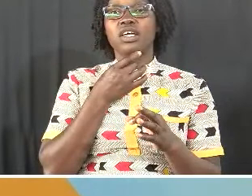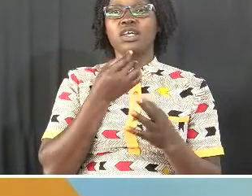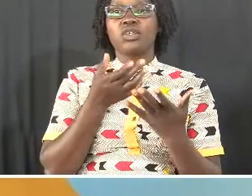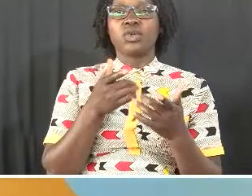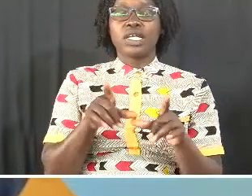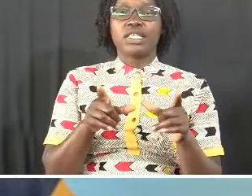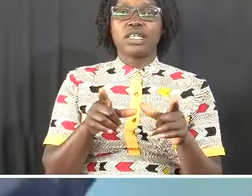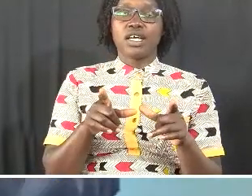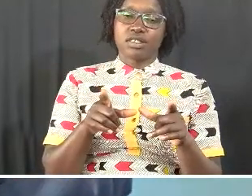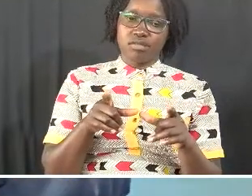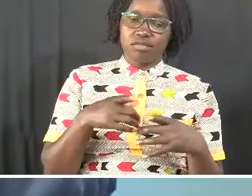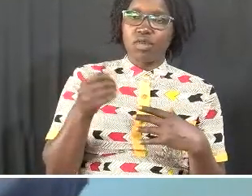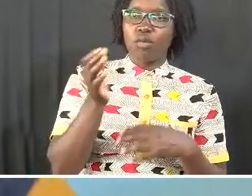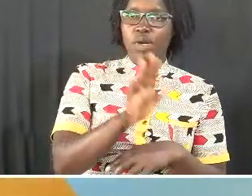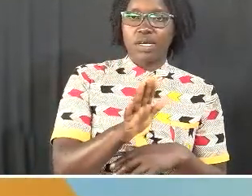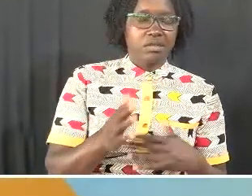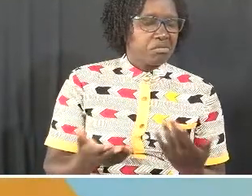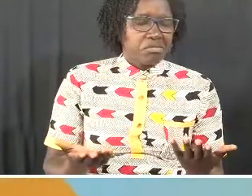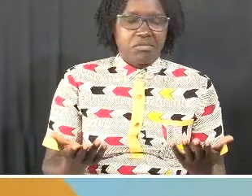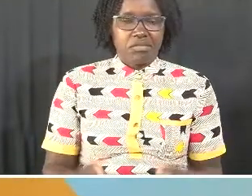back."